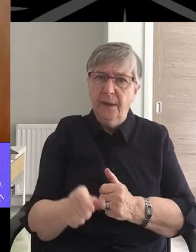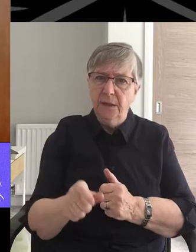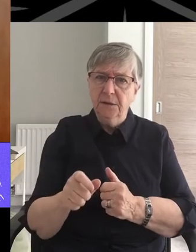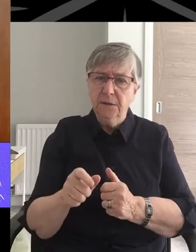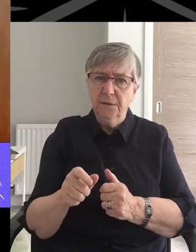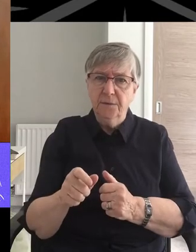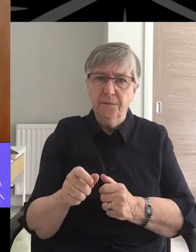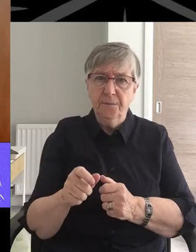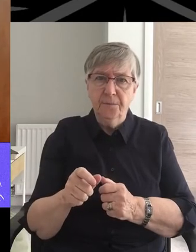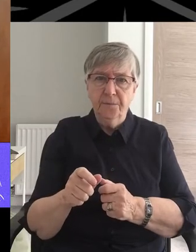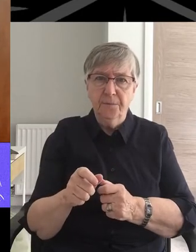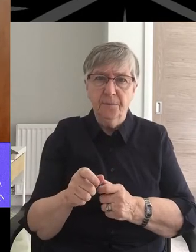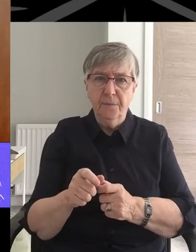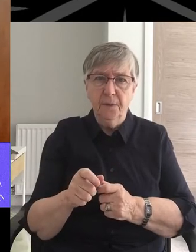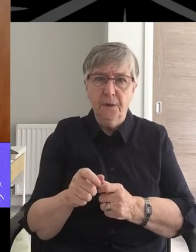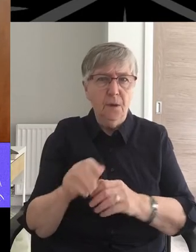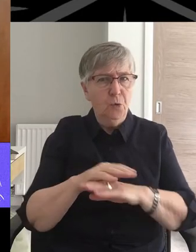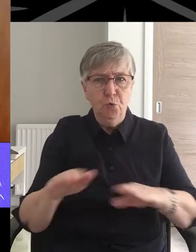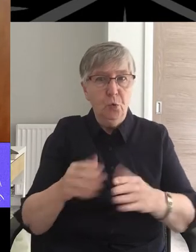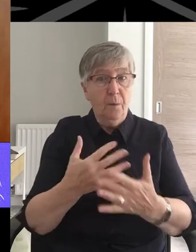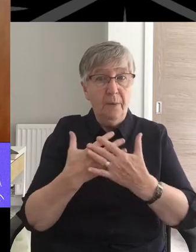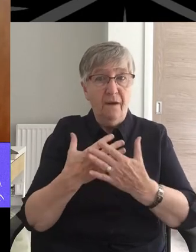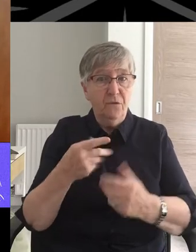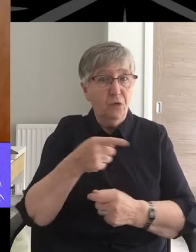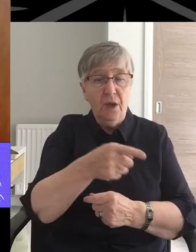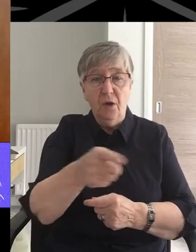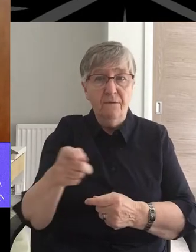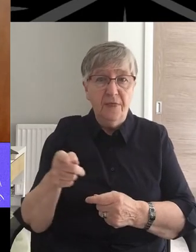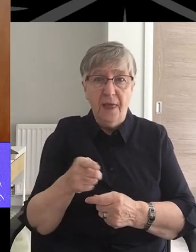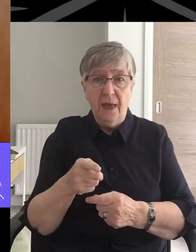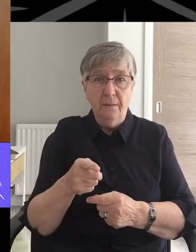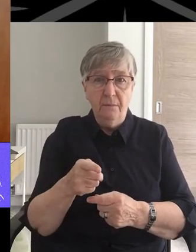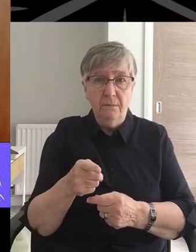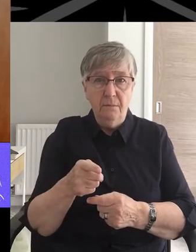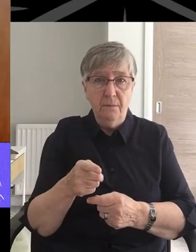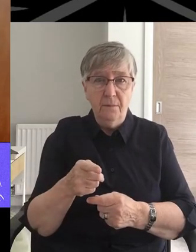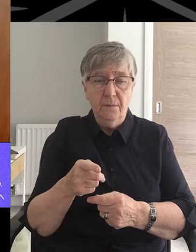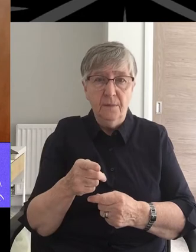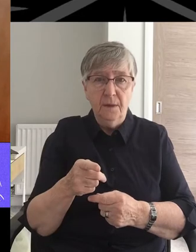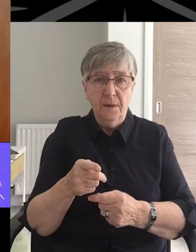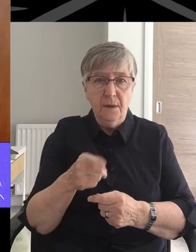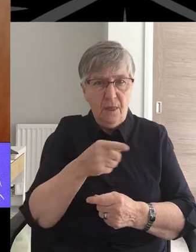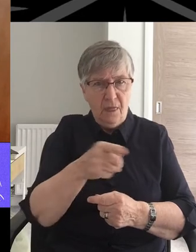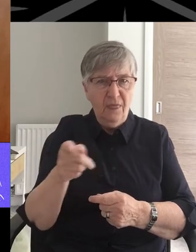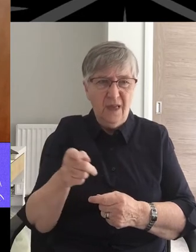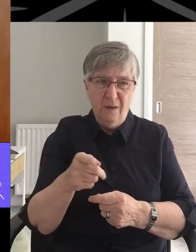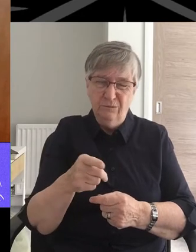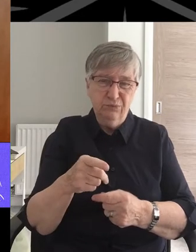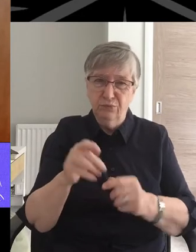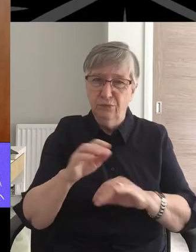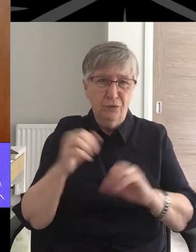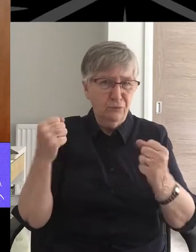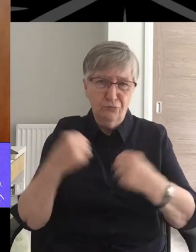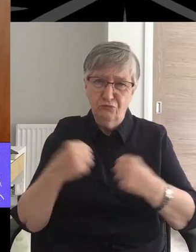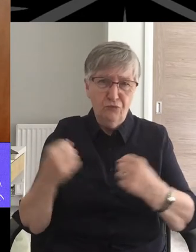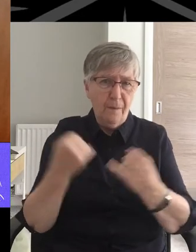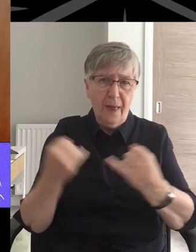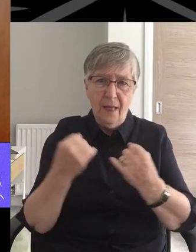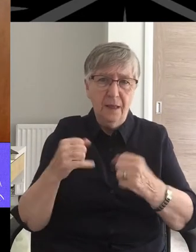flint. Do not be afraid of them or terrified by them, though they are a rebellious people.